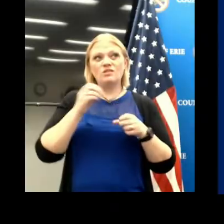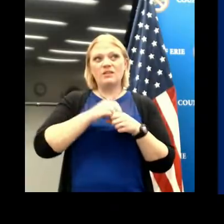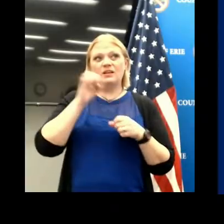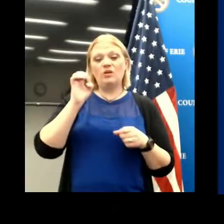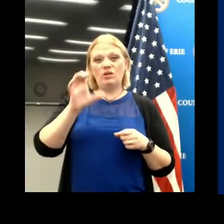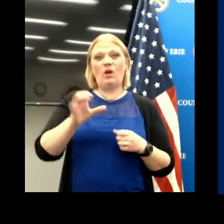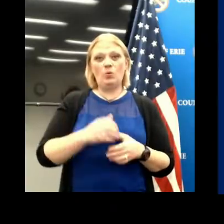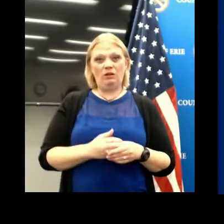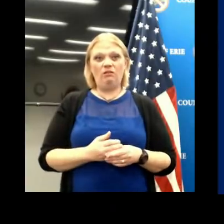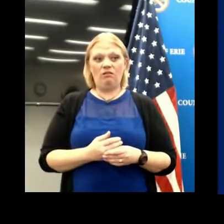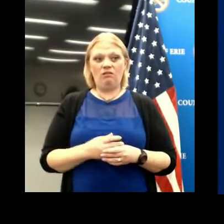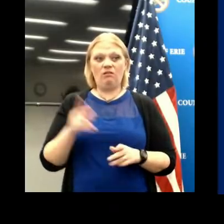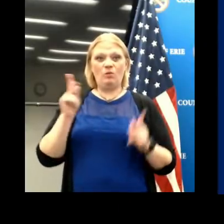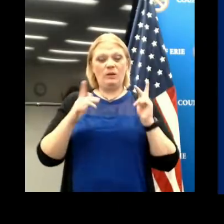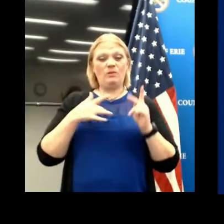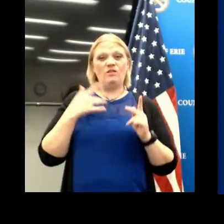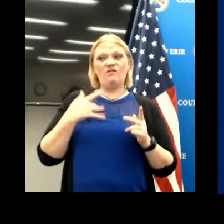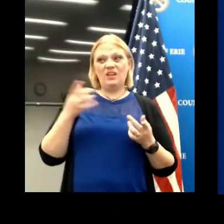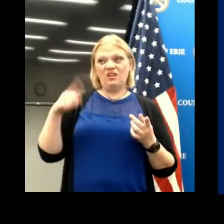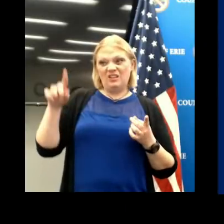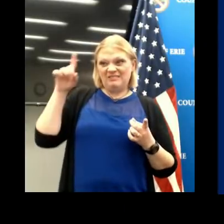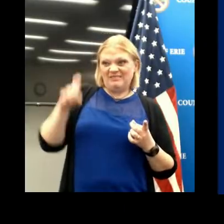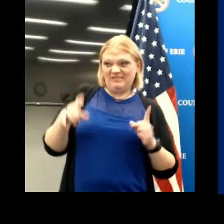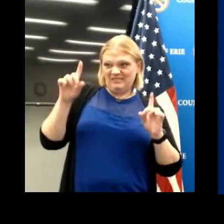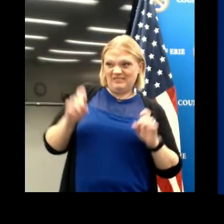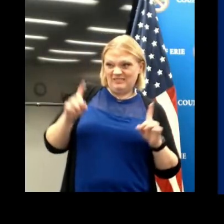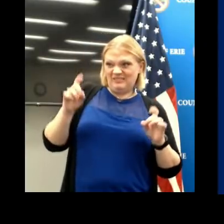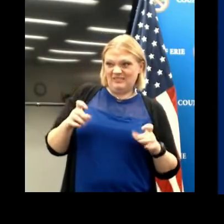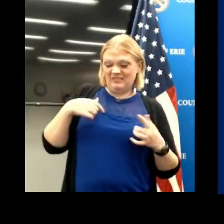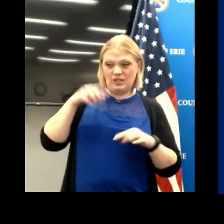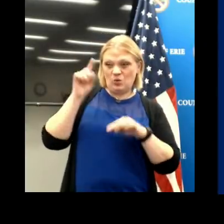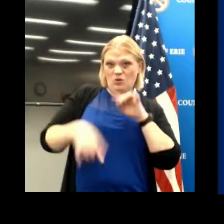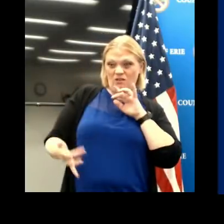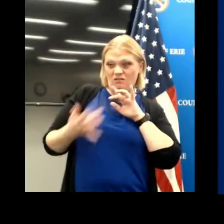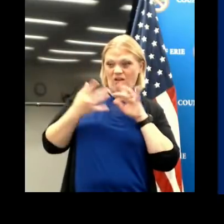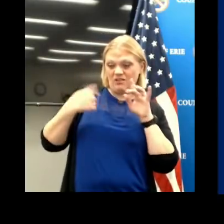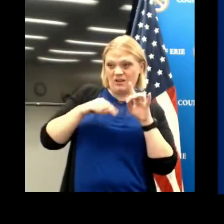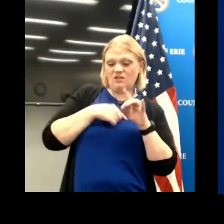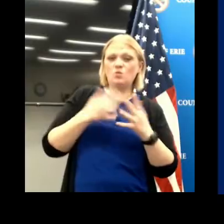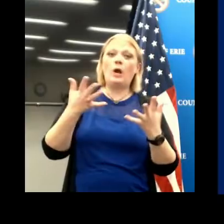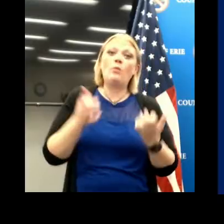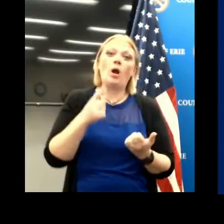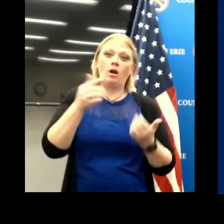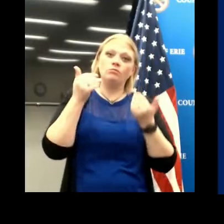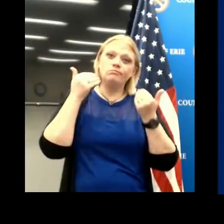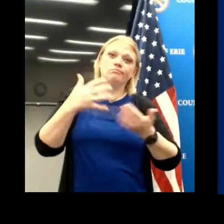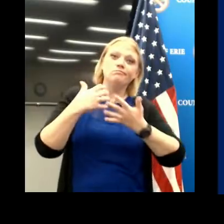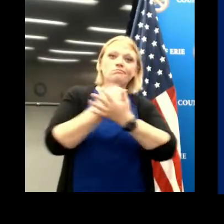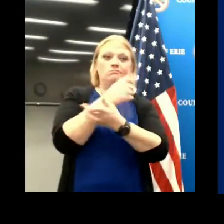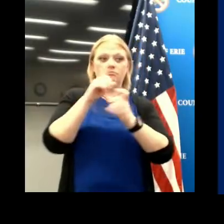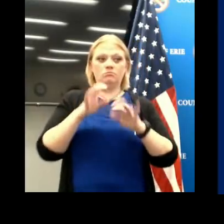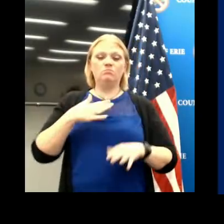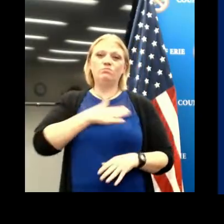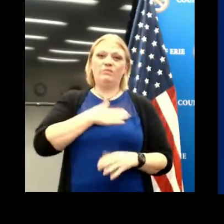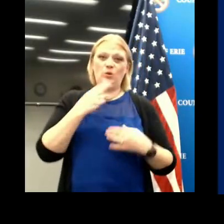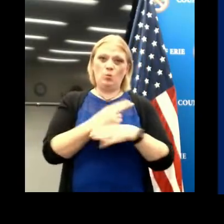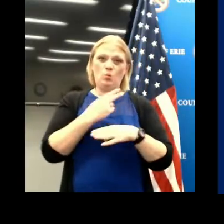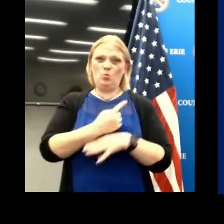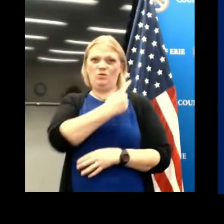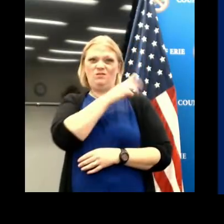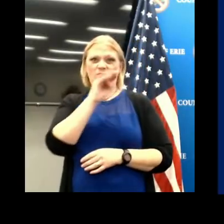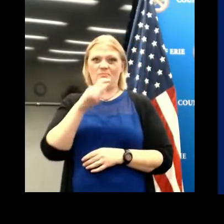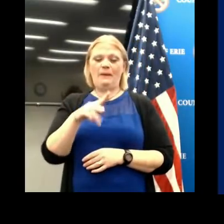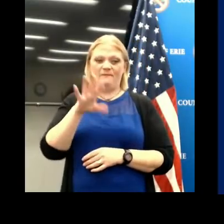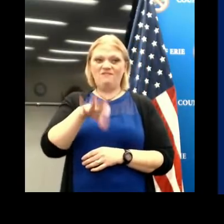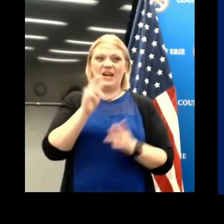County, and so people feel they need to get tested and you can't reach us. We want you to get tested, so please go to our map and find a